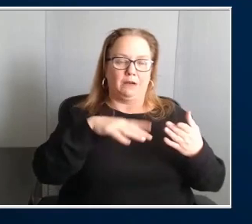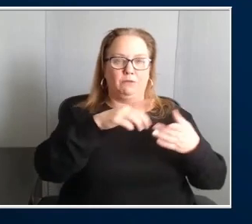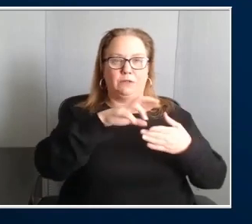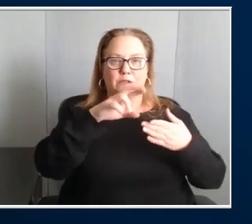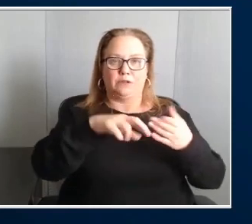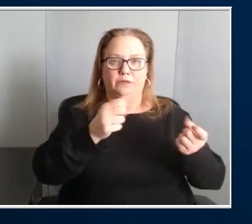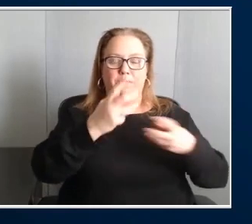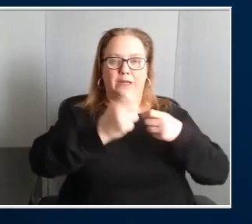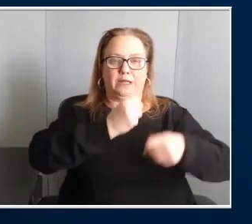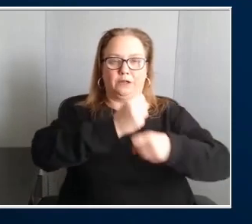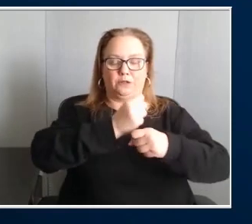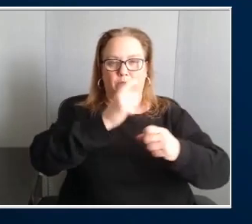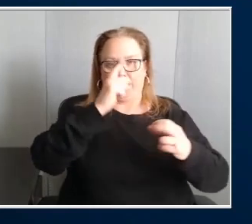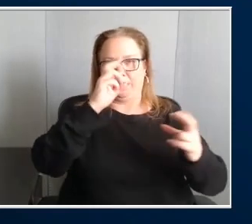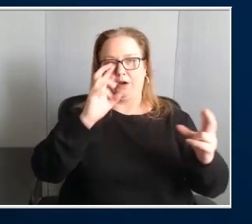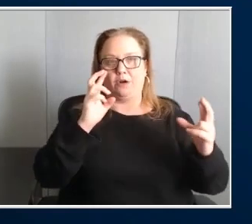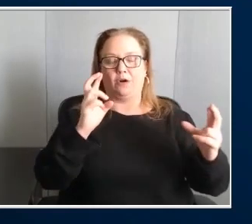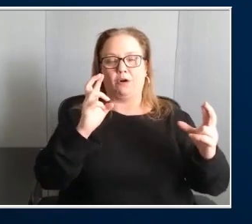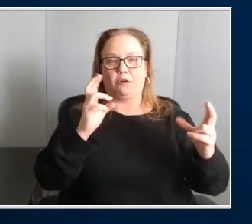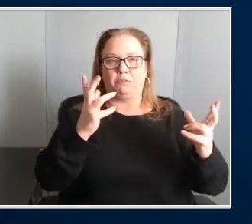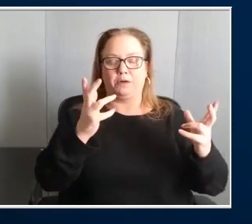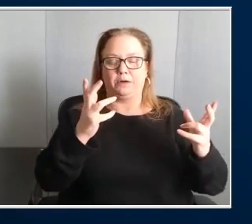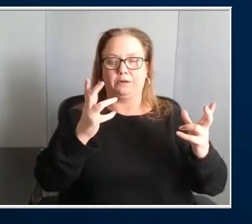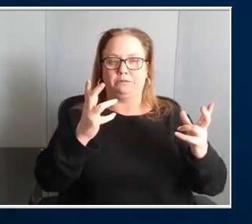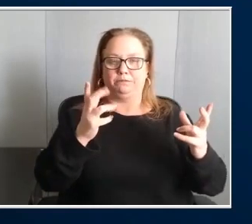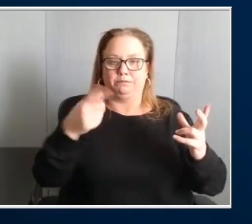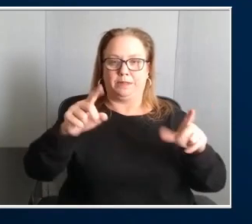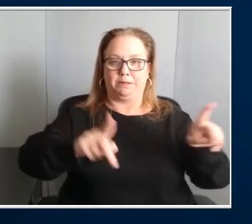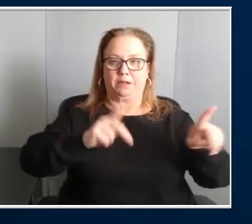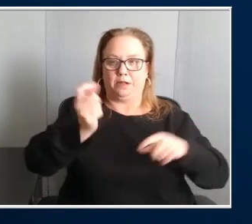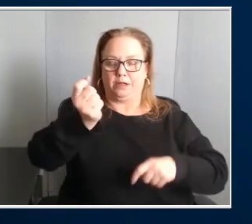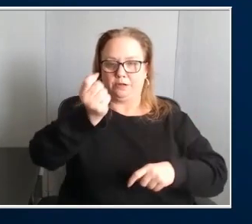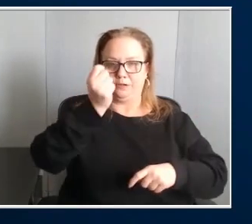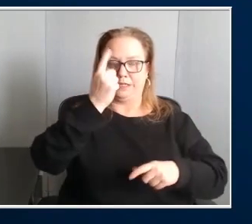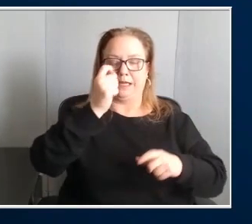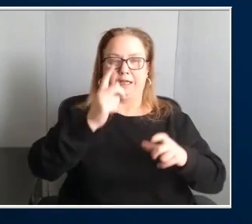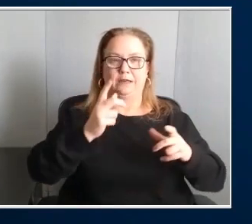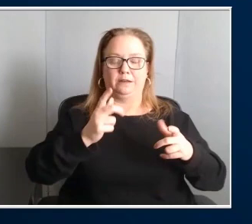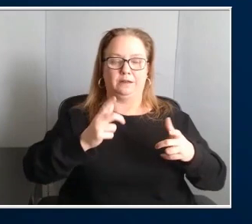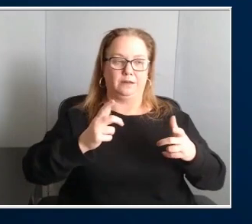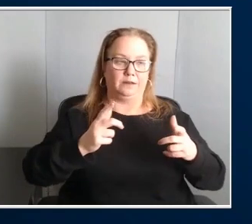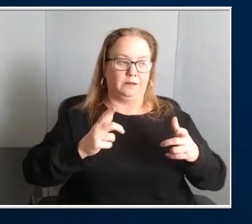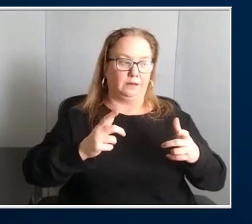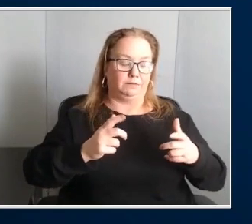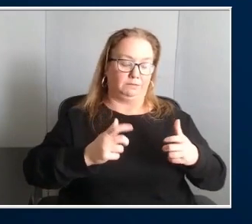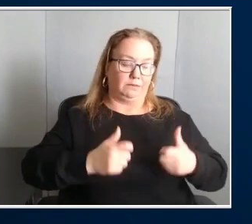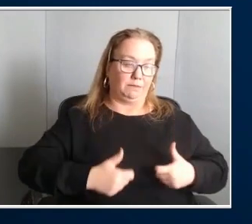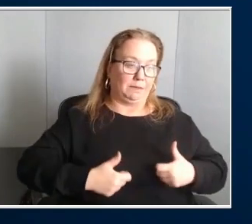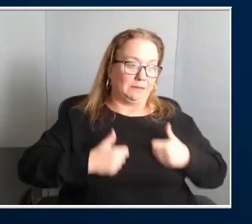people understand the impact of science on lives, and we're not in it just to try and